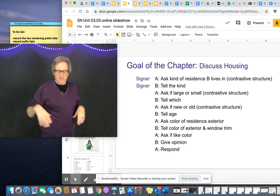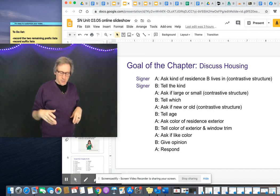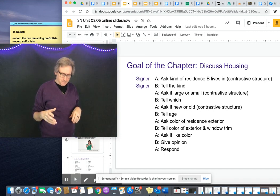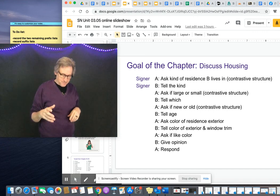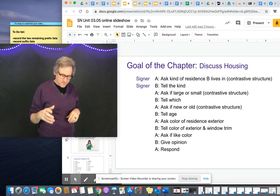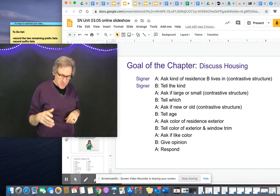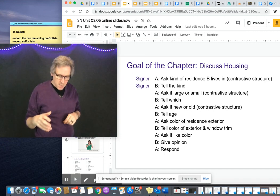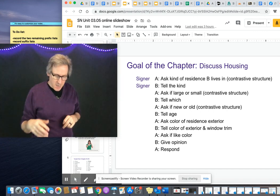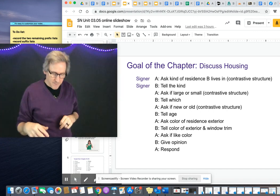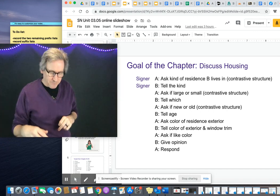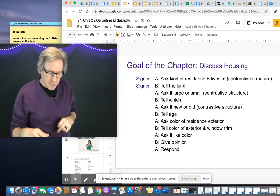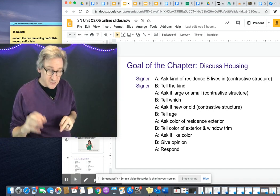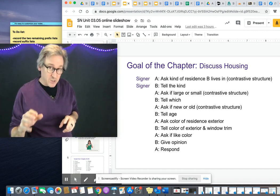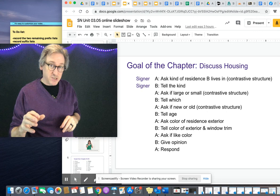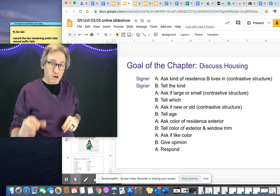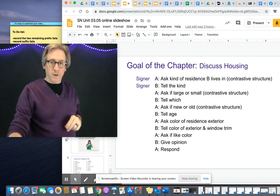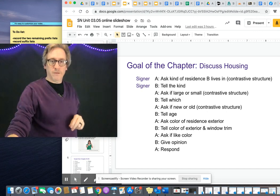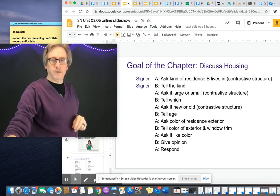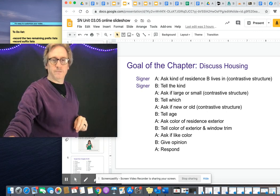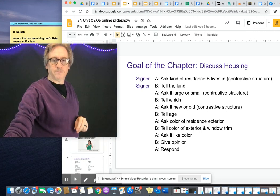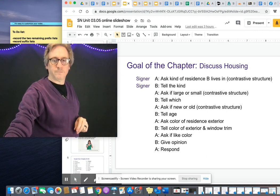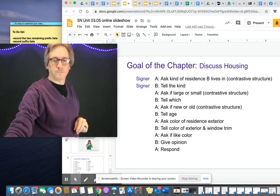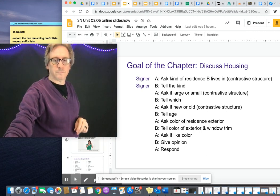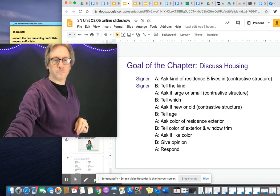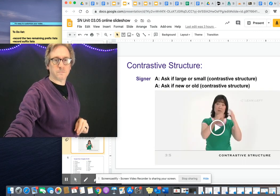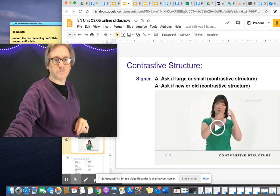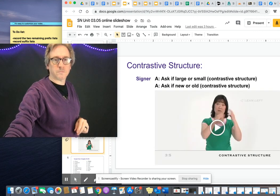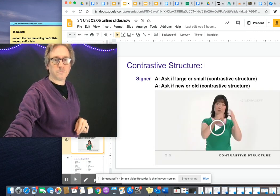binary. So to start with,